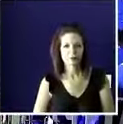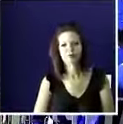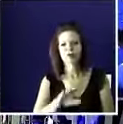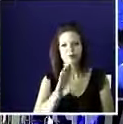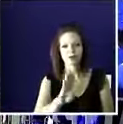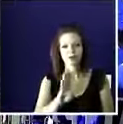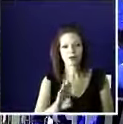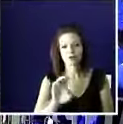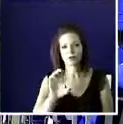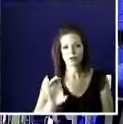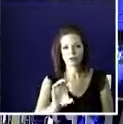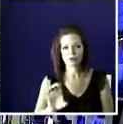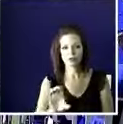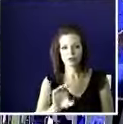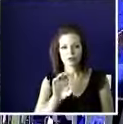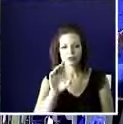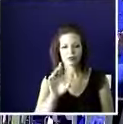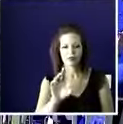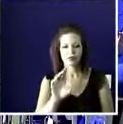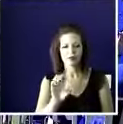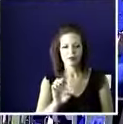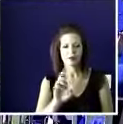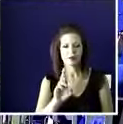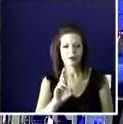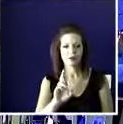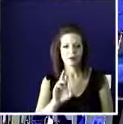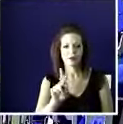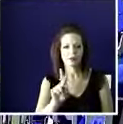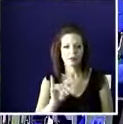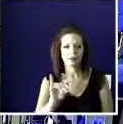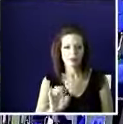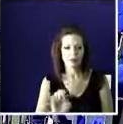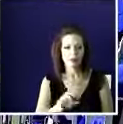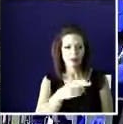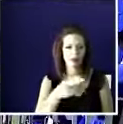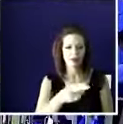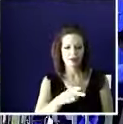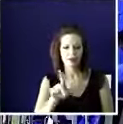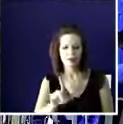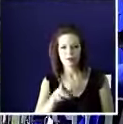Brendan Christopher Irke. Haley Louise Heinzman.